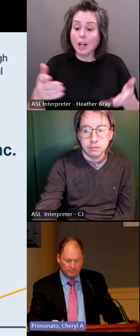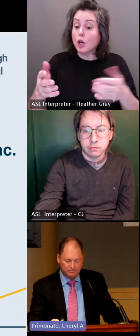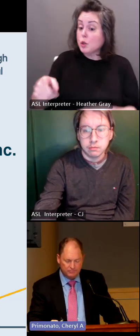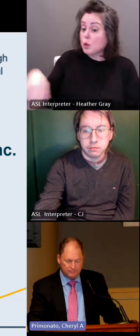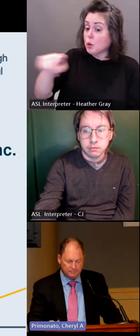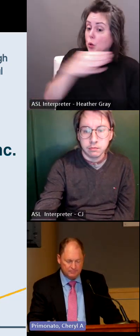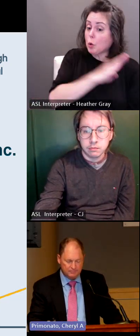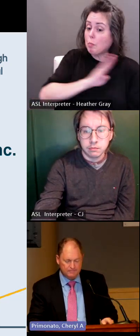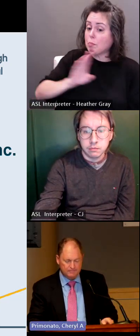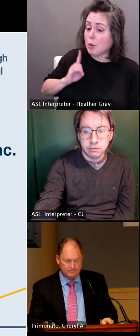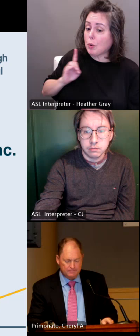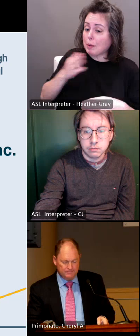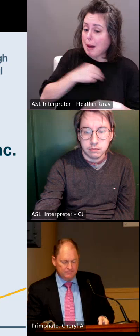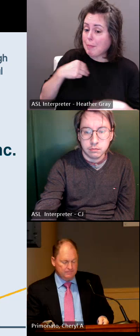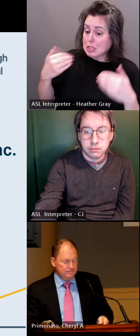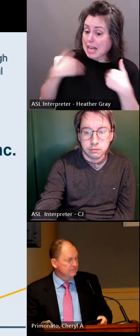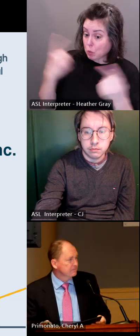questions for Mr. Devlin?